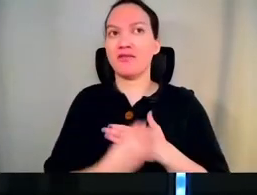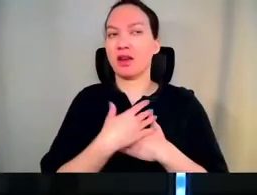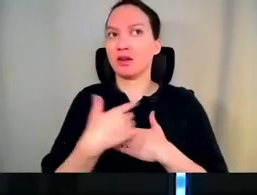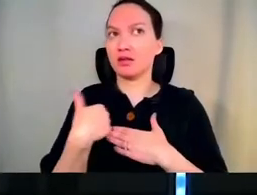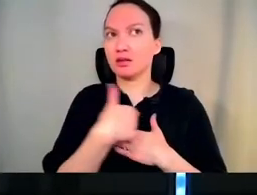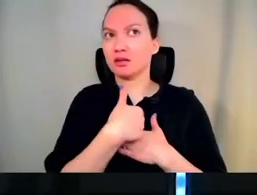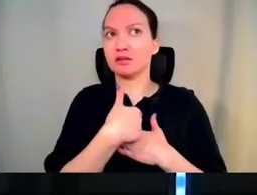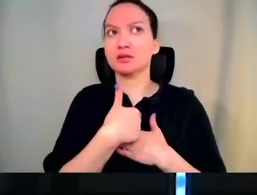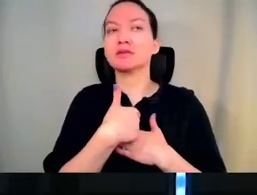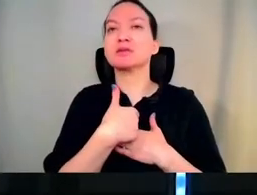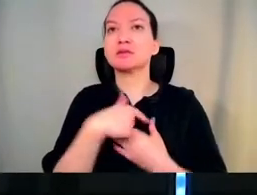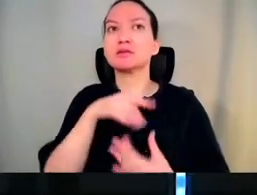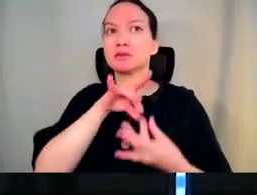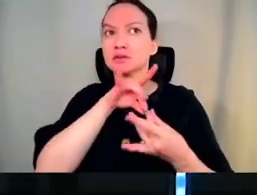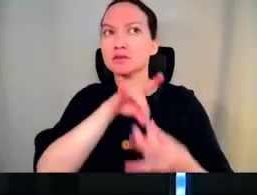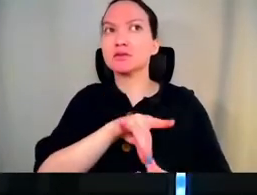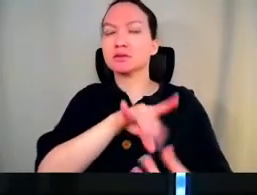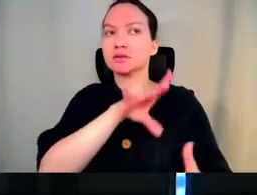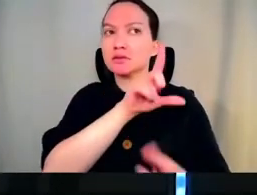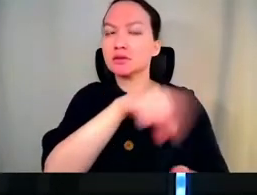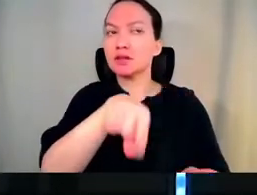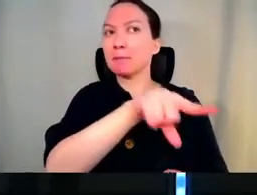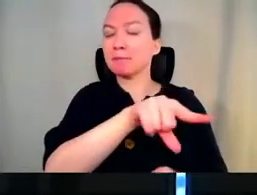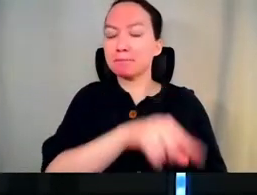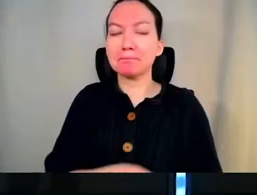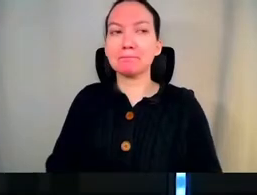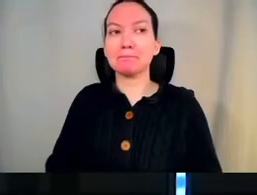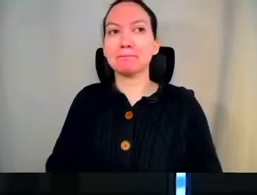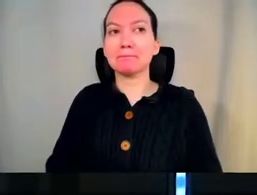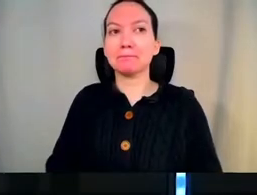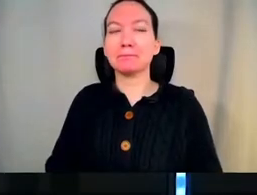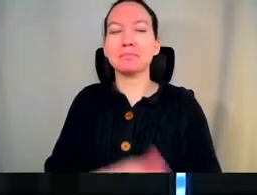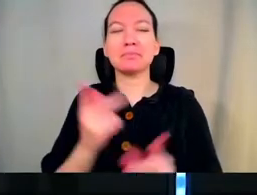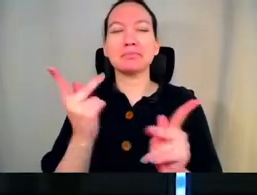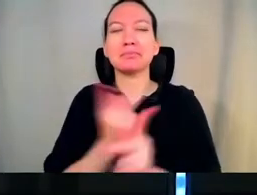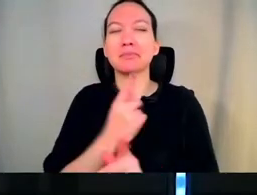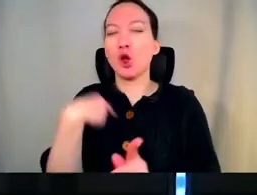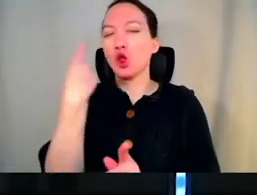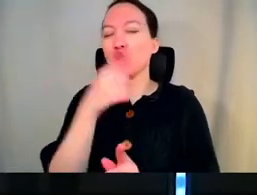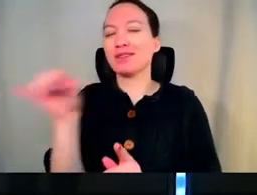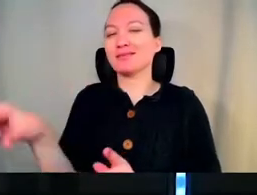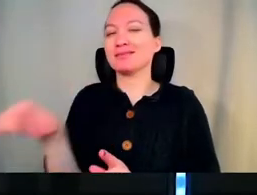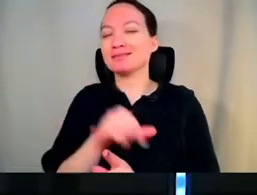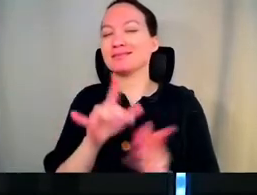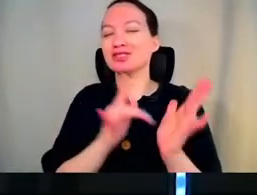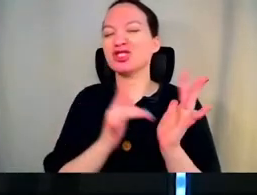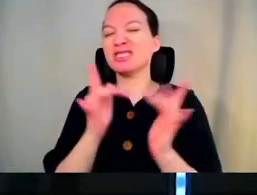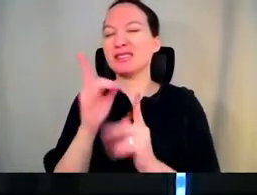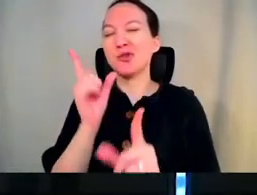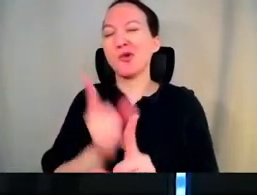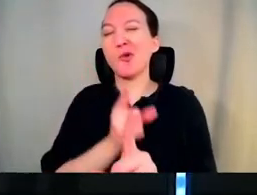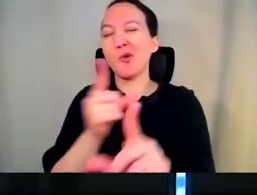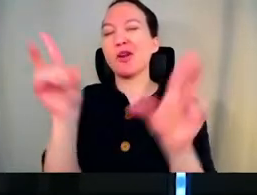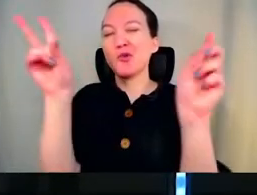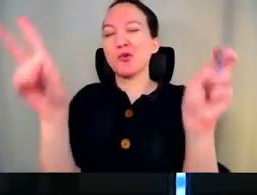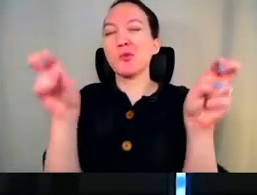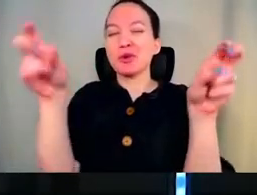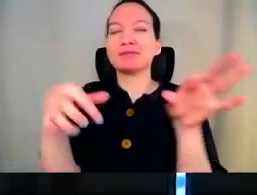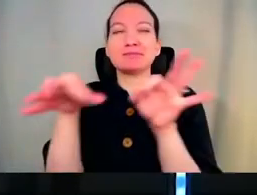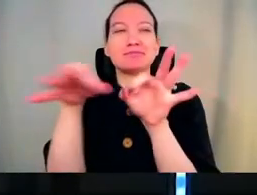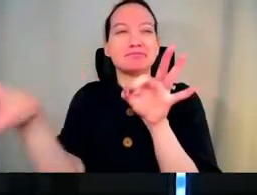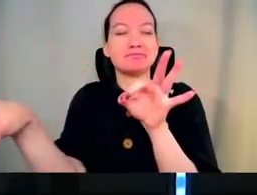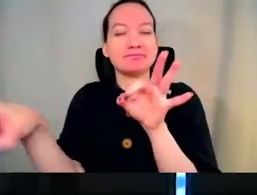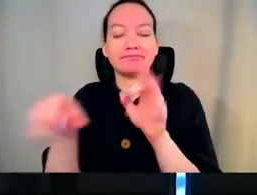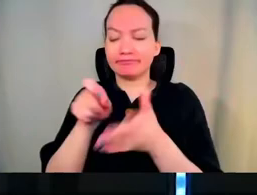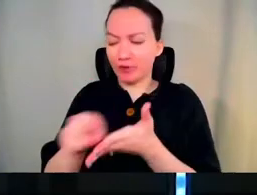us when we're plugged into them. We need to look more like Jesus. That's the goal. There's a quote that I have written here, and I thought of it